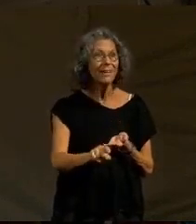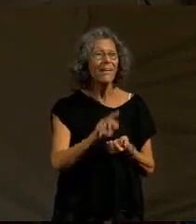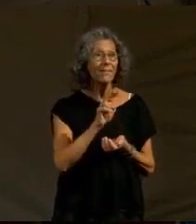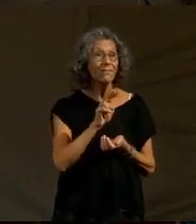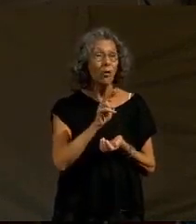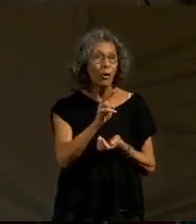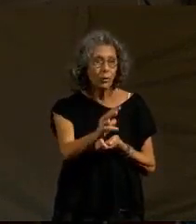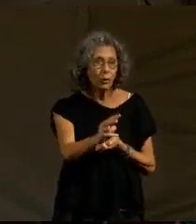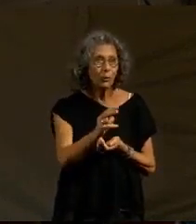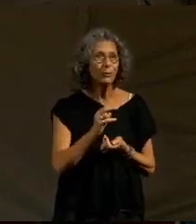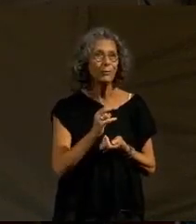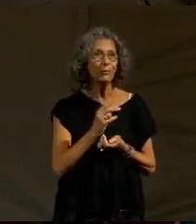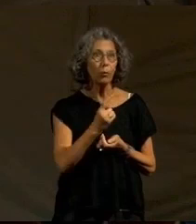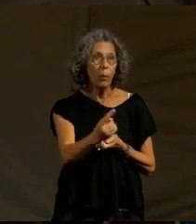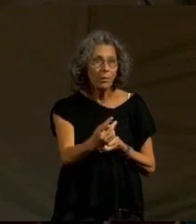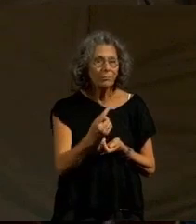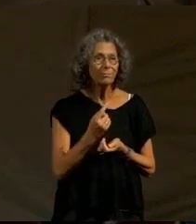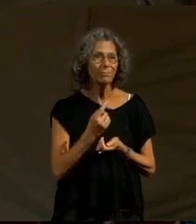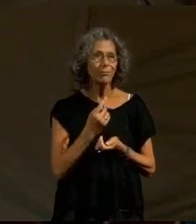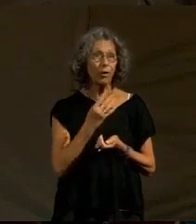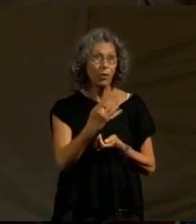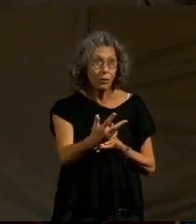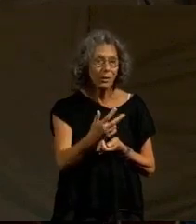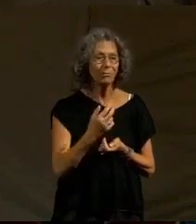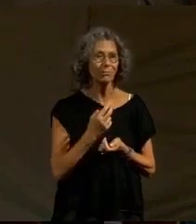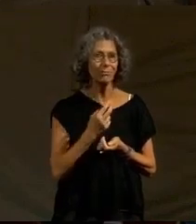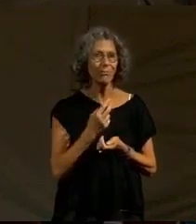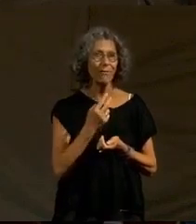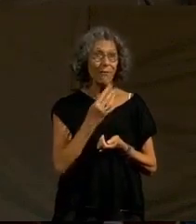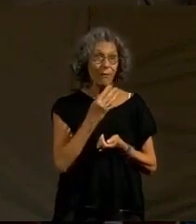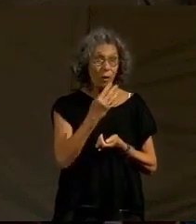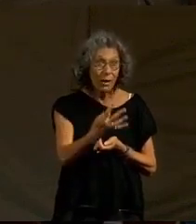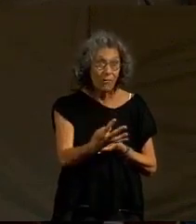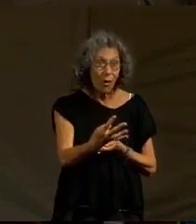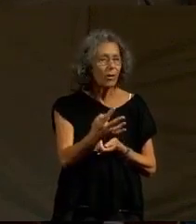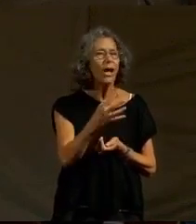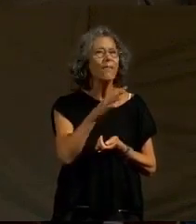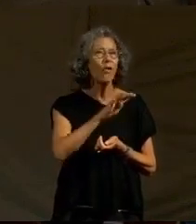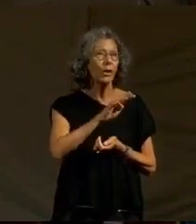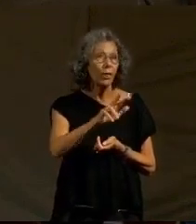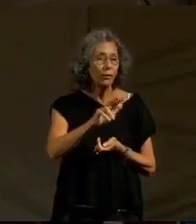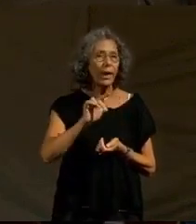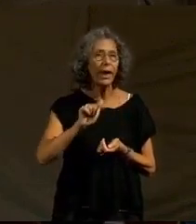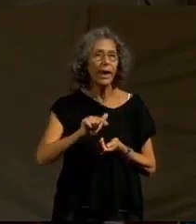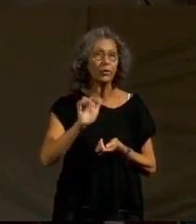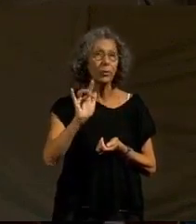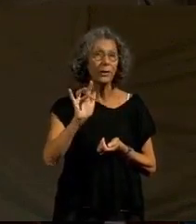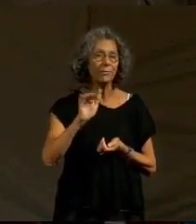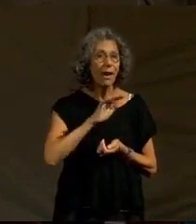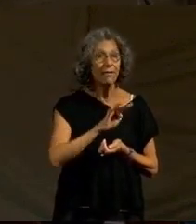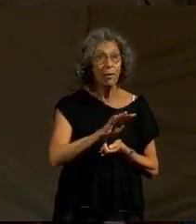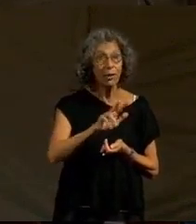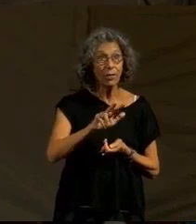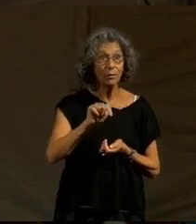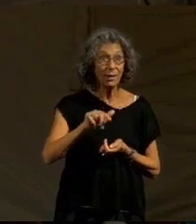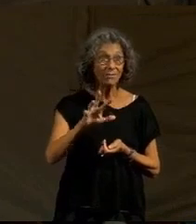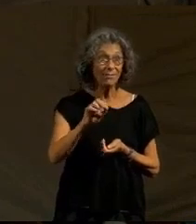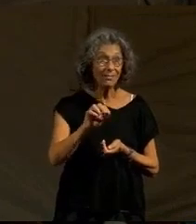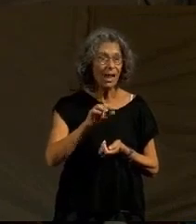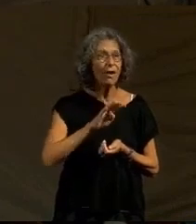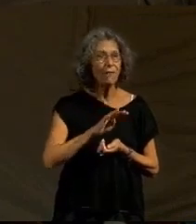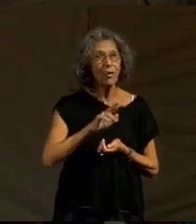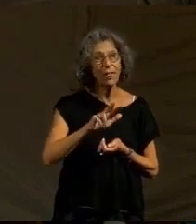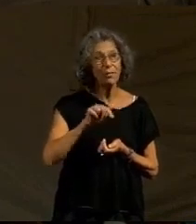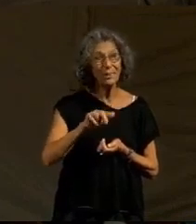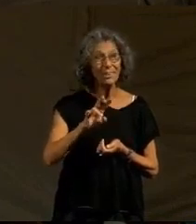42, 43, 43, 25, 43, 50, 43, 75.